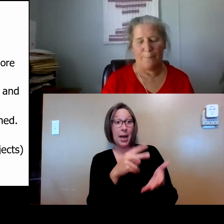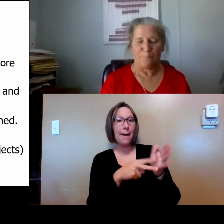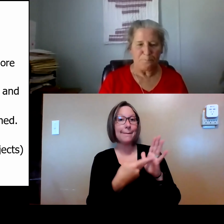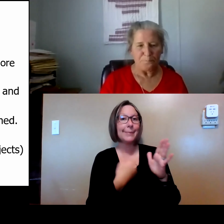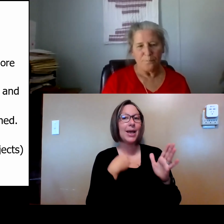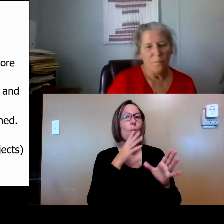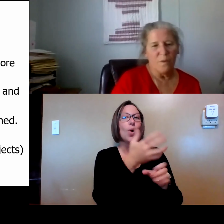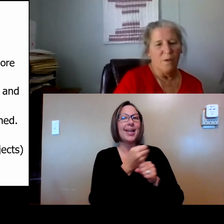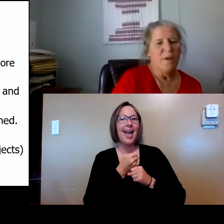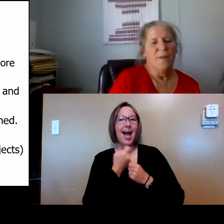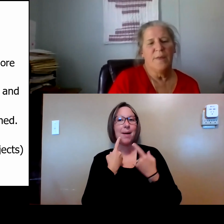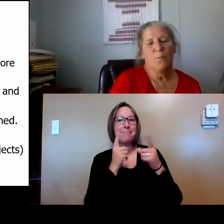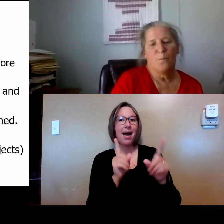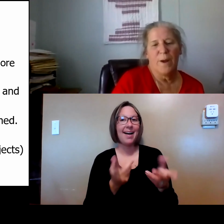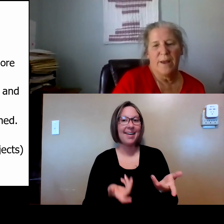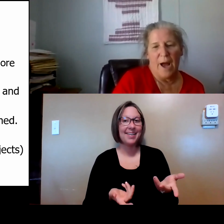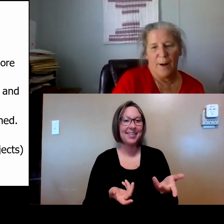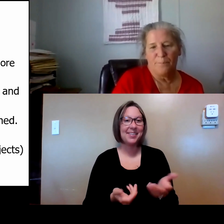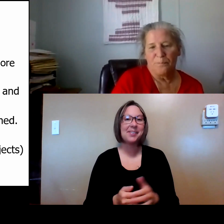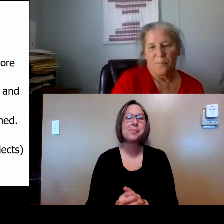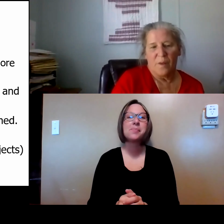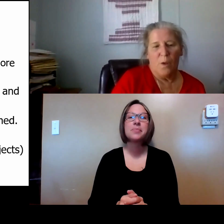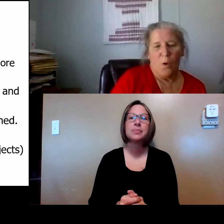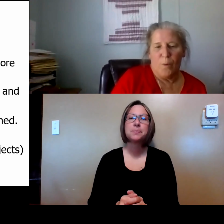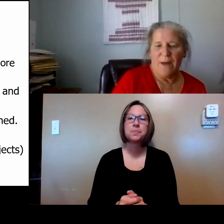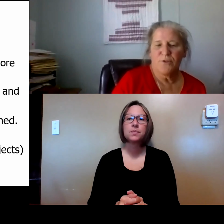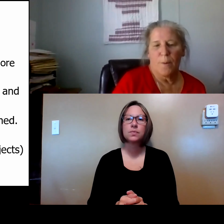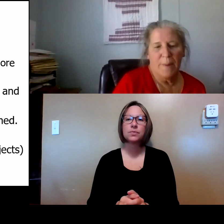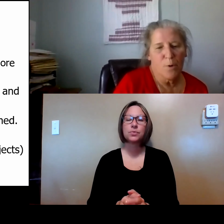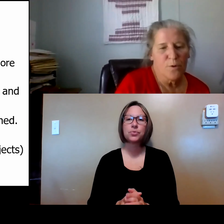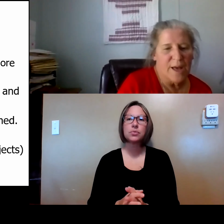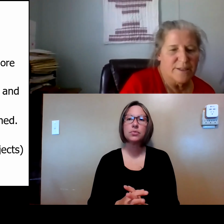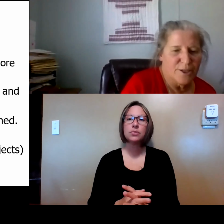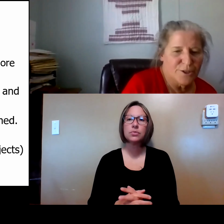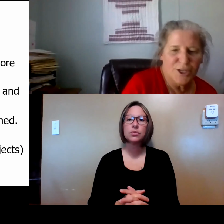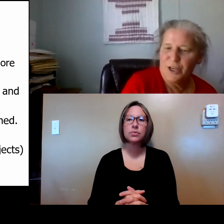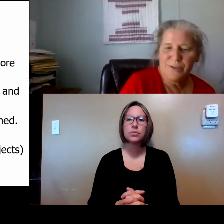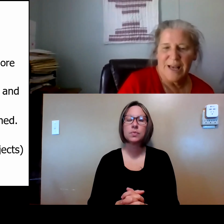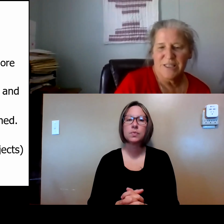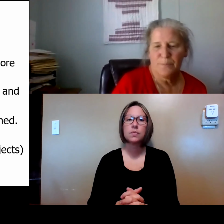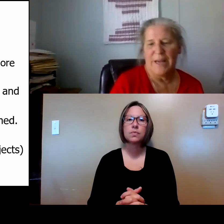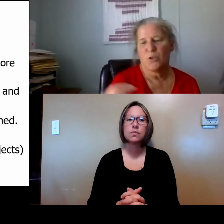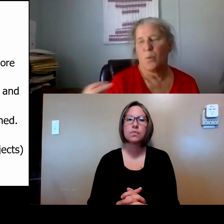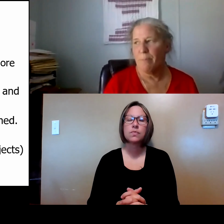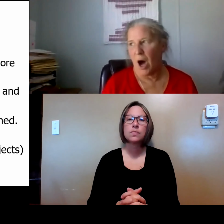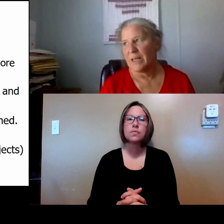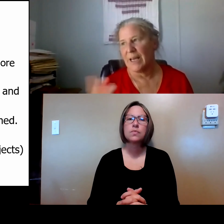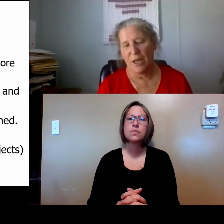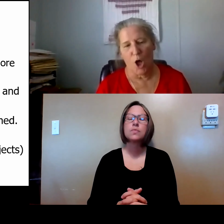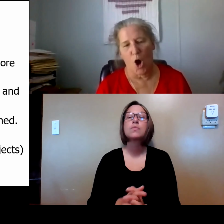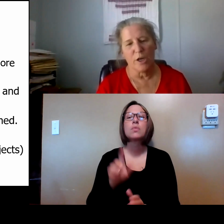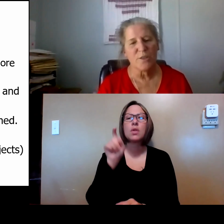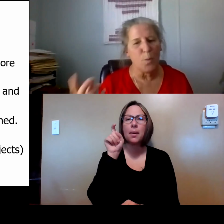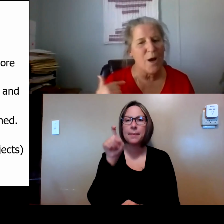I want. Then we have to remember that to use that speech when